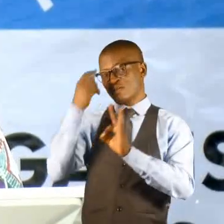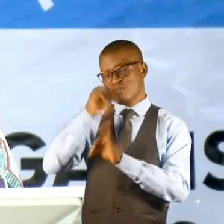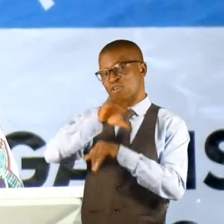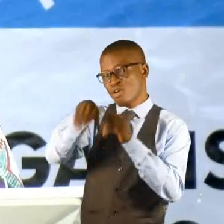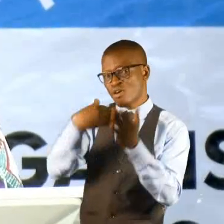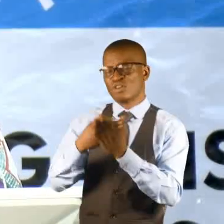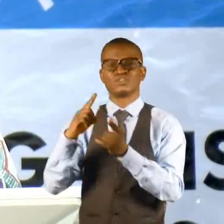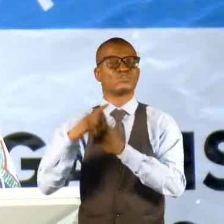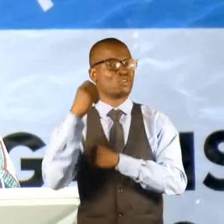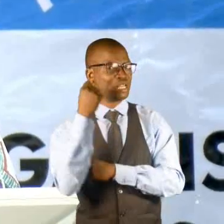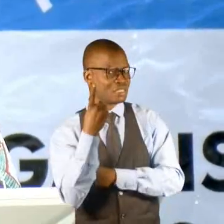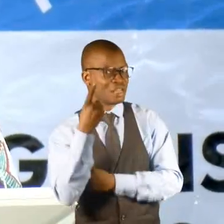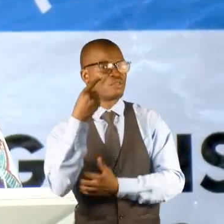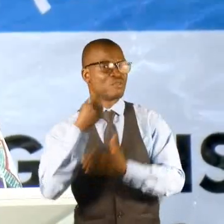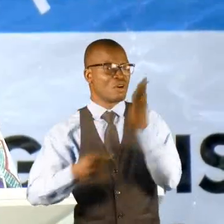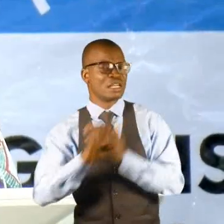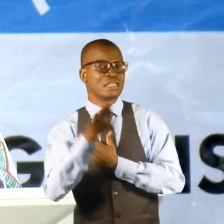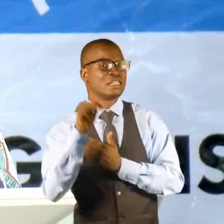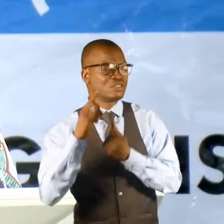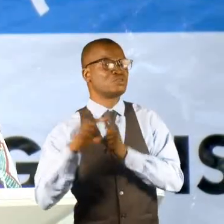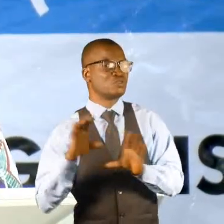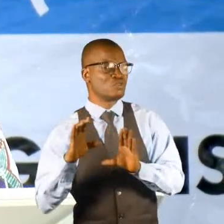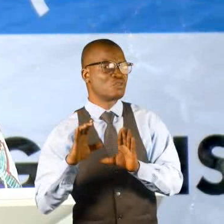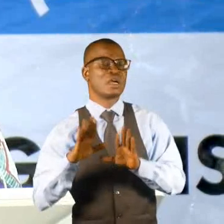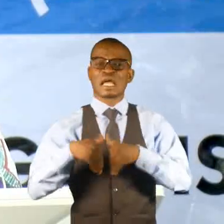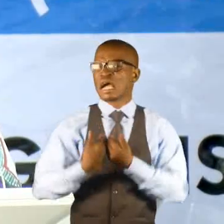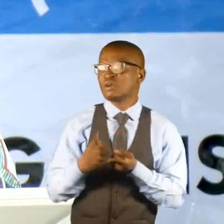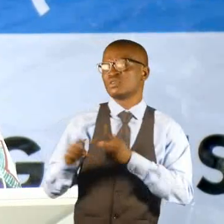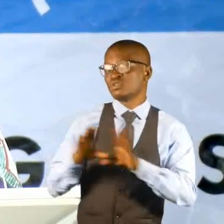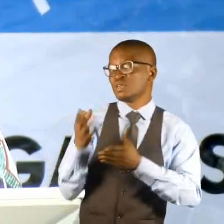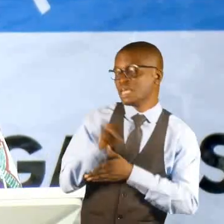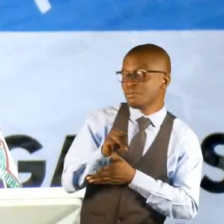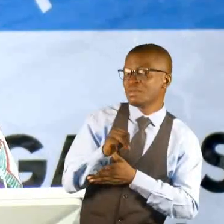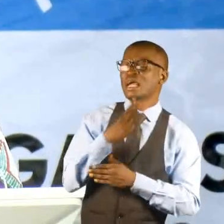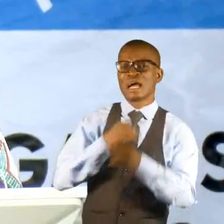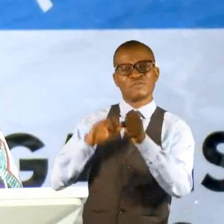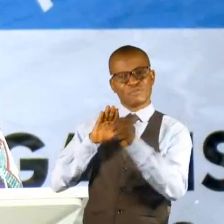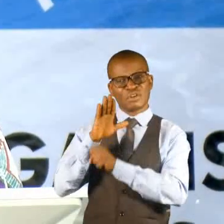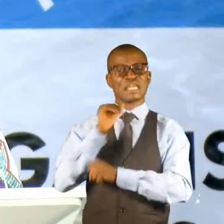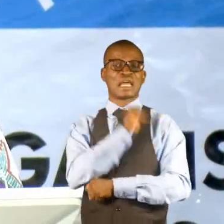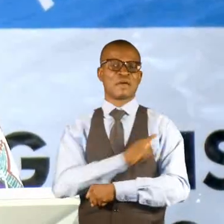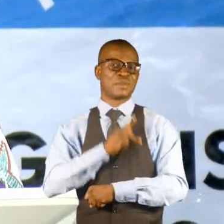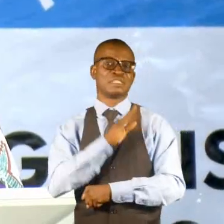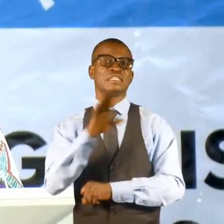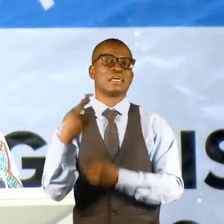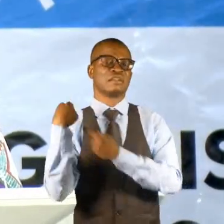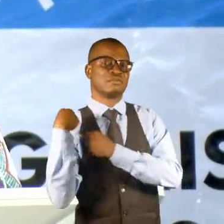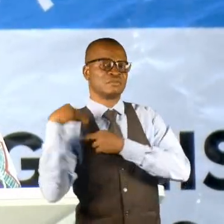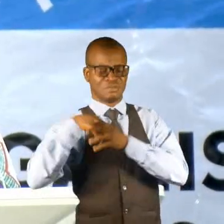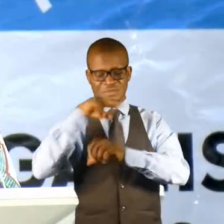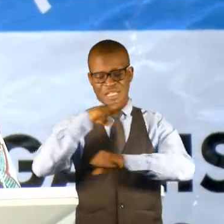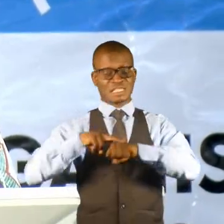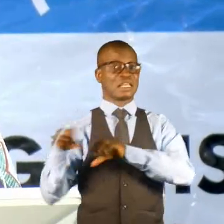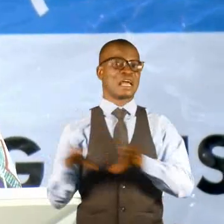all duty-bearing organizations to understand what they need to do, how to do them, and basically fully appreciate their role in the